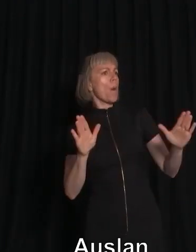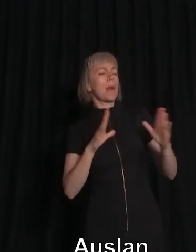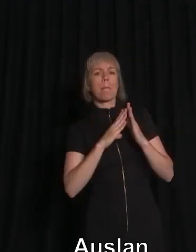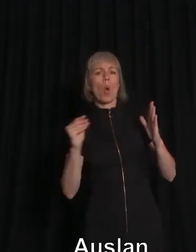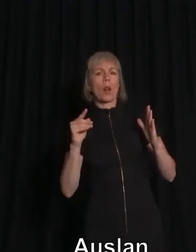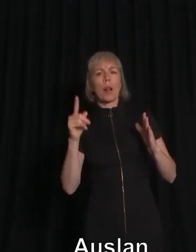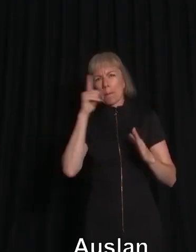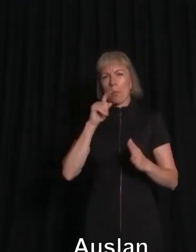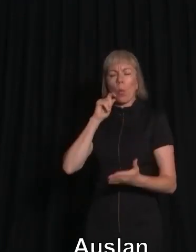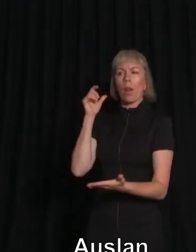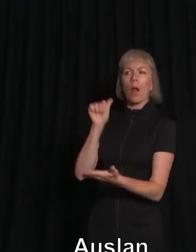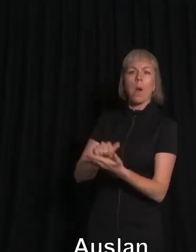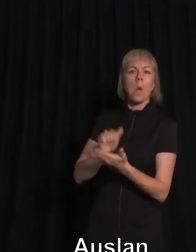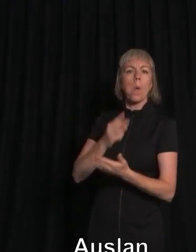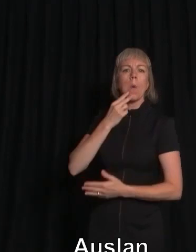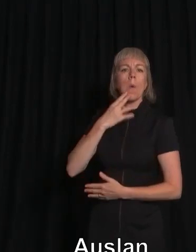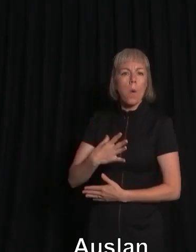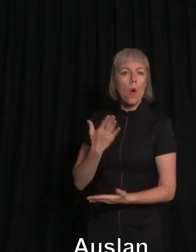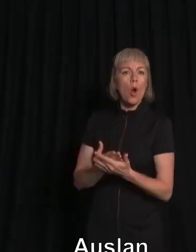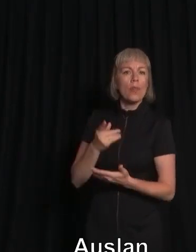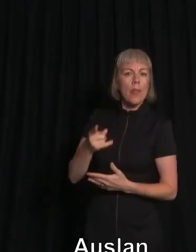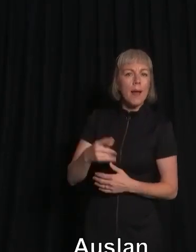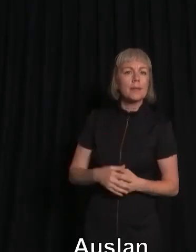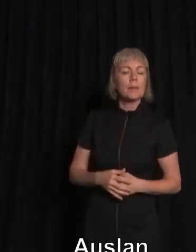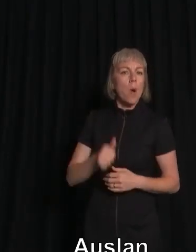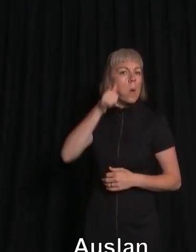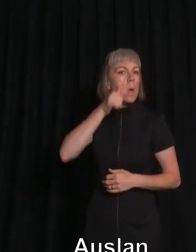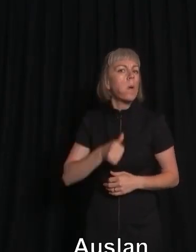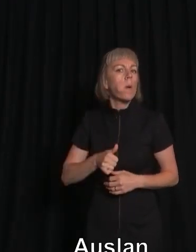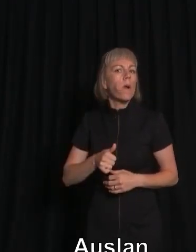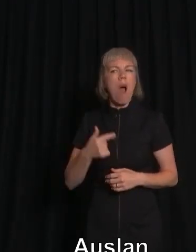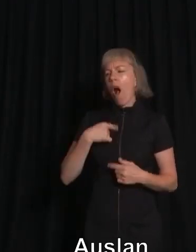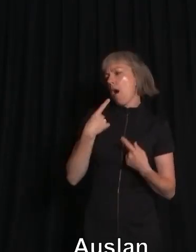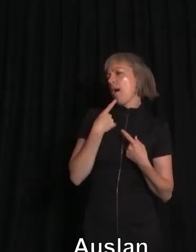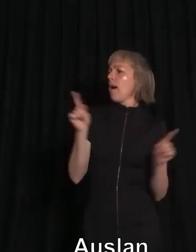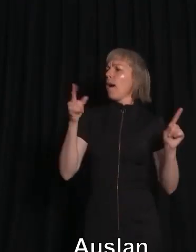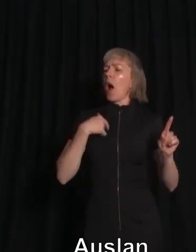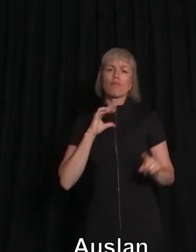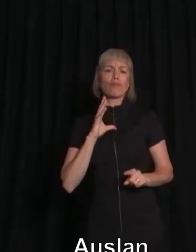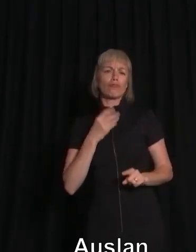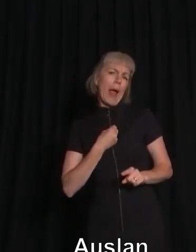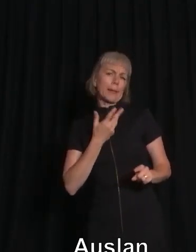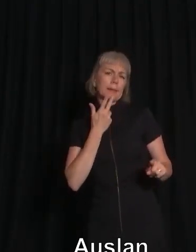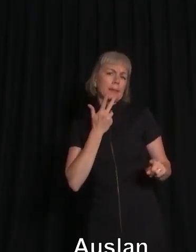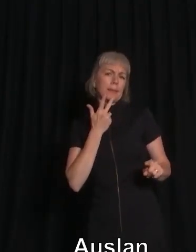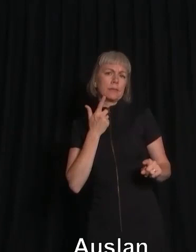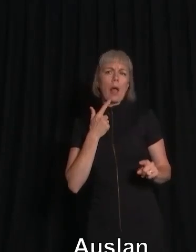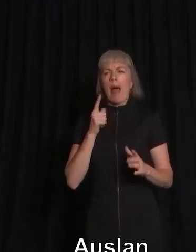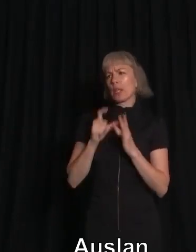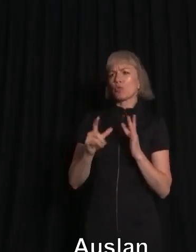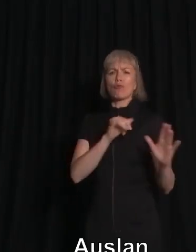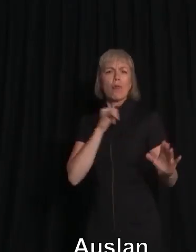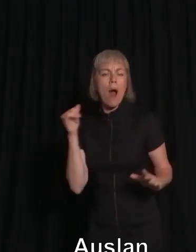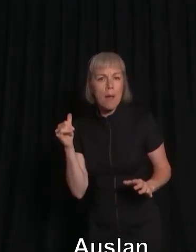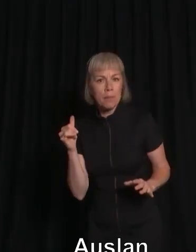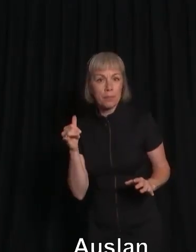be abused by people who, for whatever reason, suddenly declare that they're trans, in order to commit some kind of